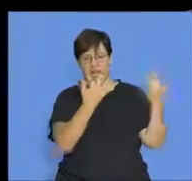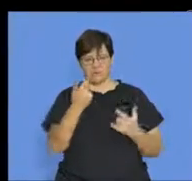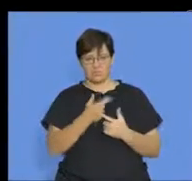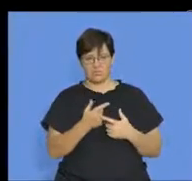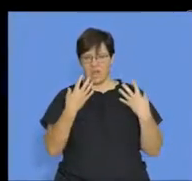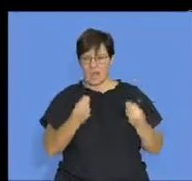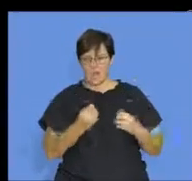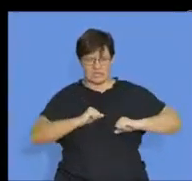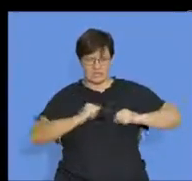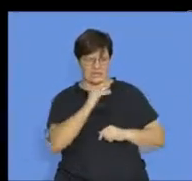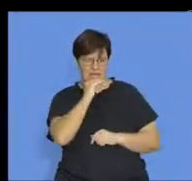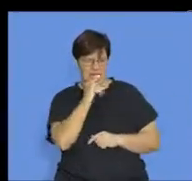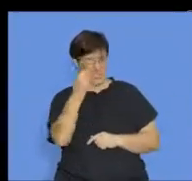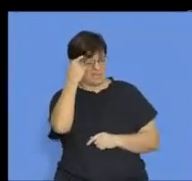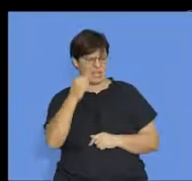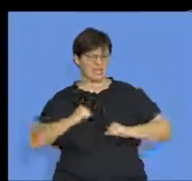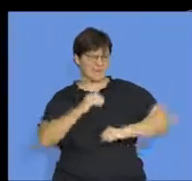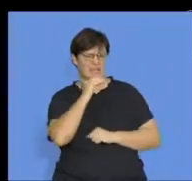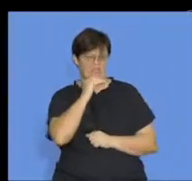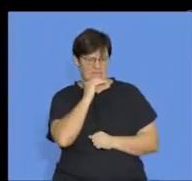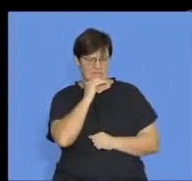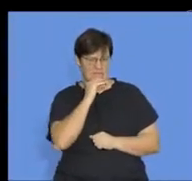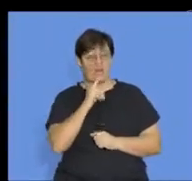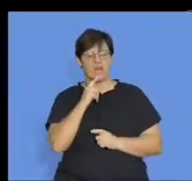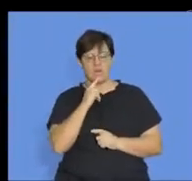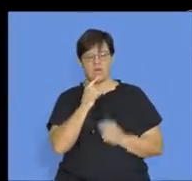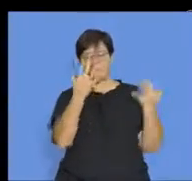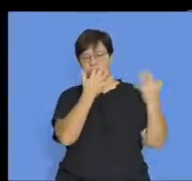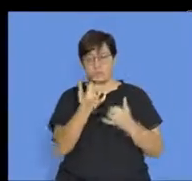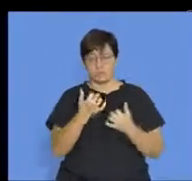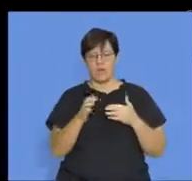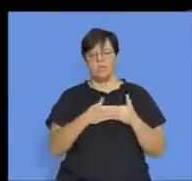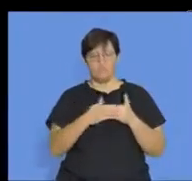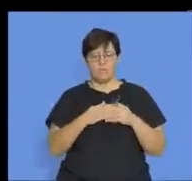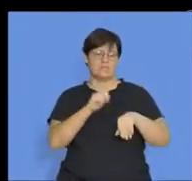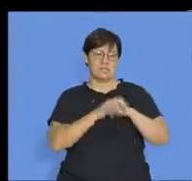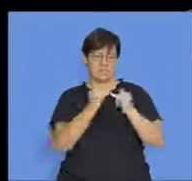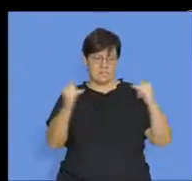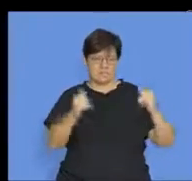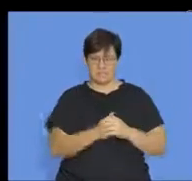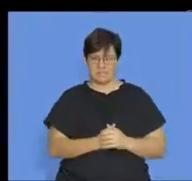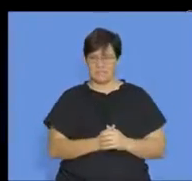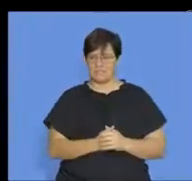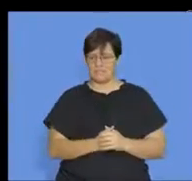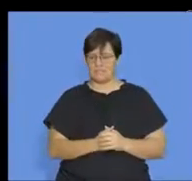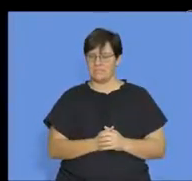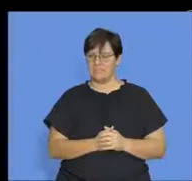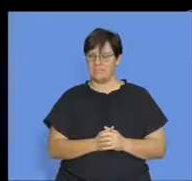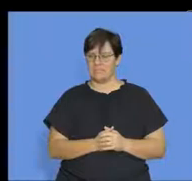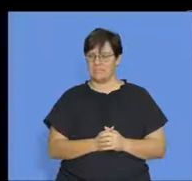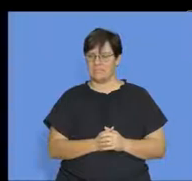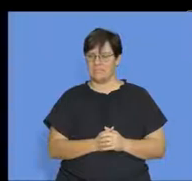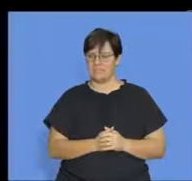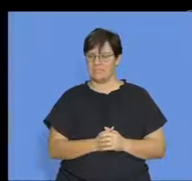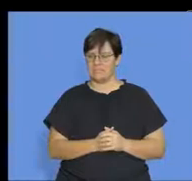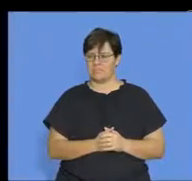the calculation. Or do I have enough space? I probably have enough space, so let's draw up another timeline. Right,